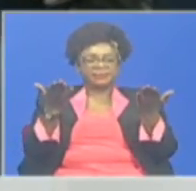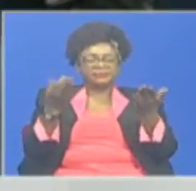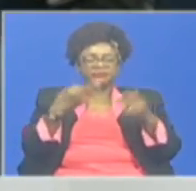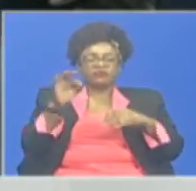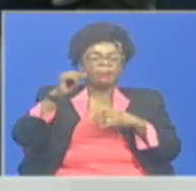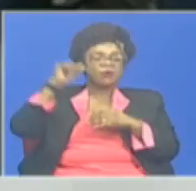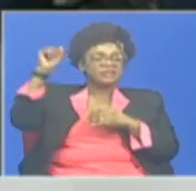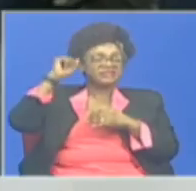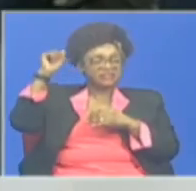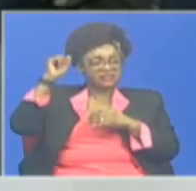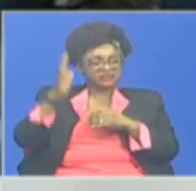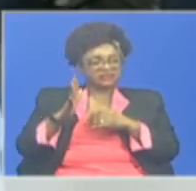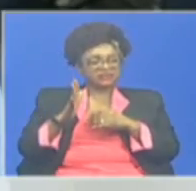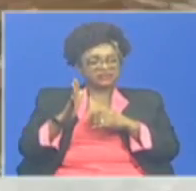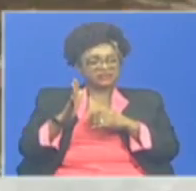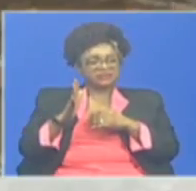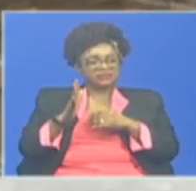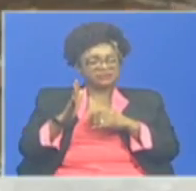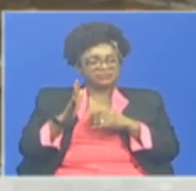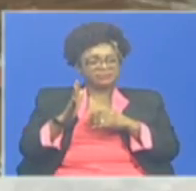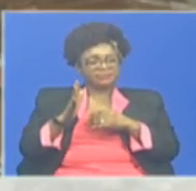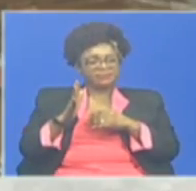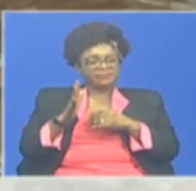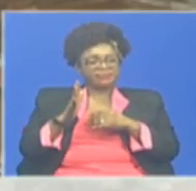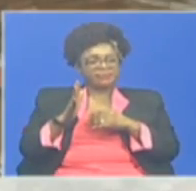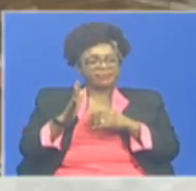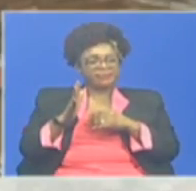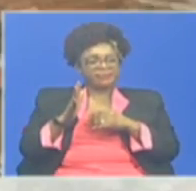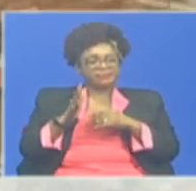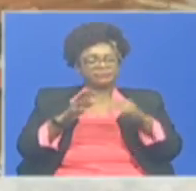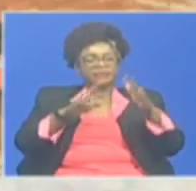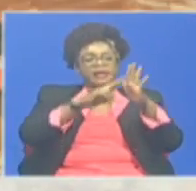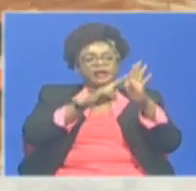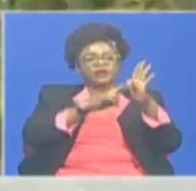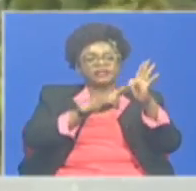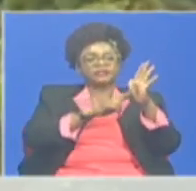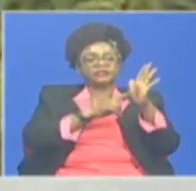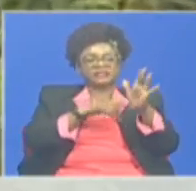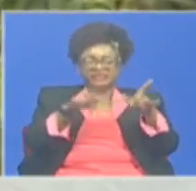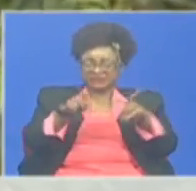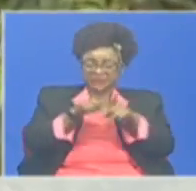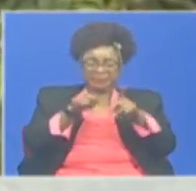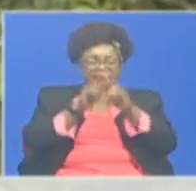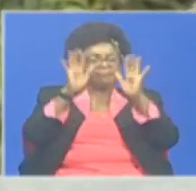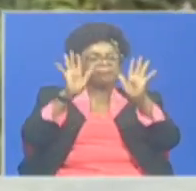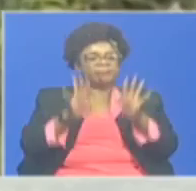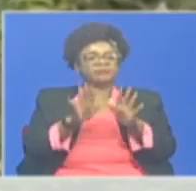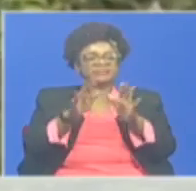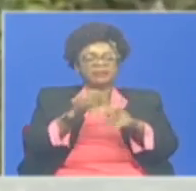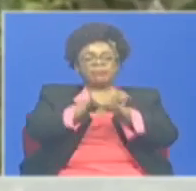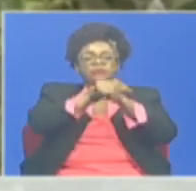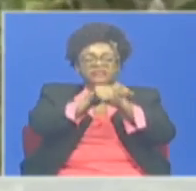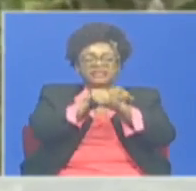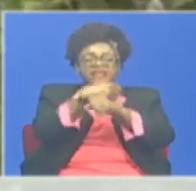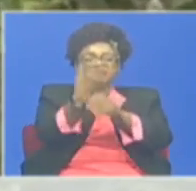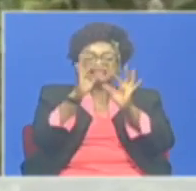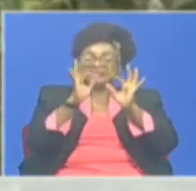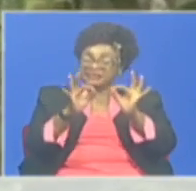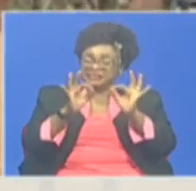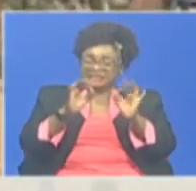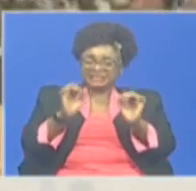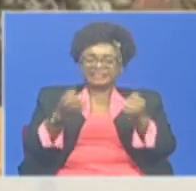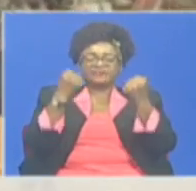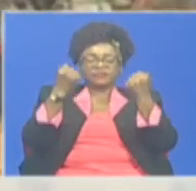political maneuver. The regulations are also key in protecting the dignity and safety of the vulnerable in